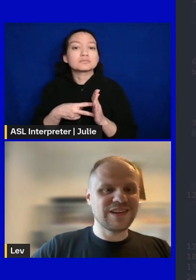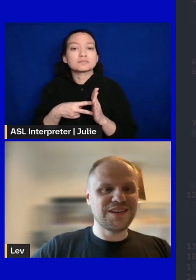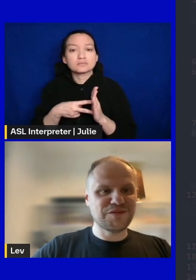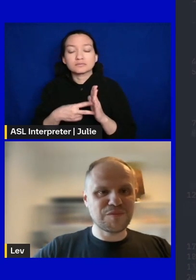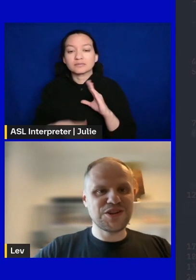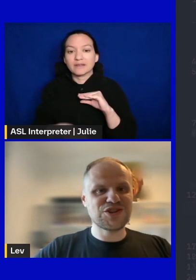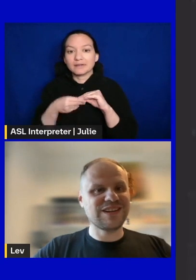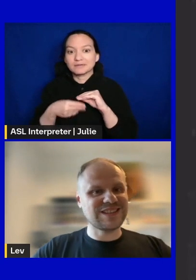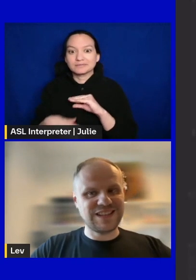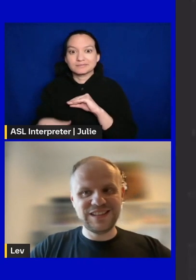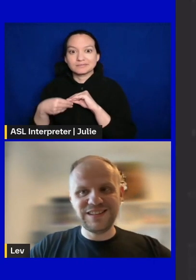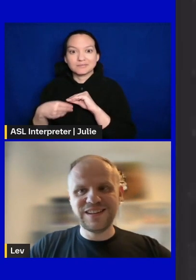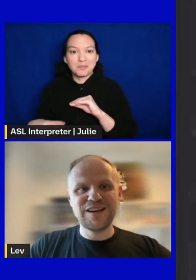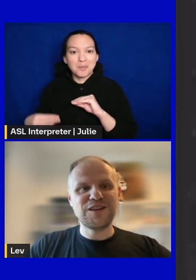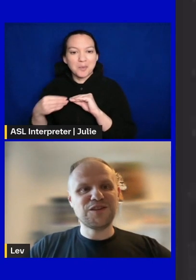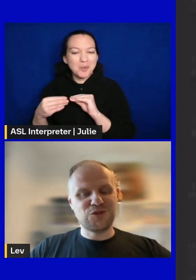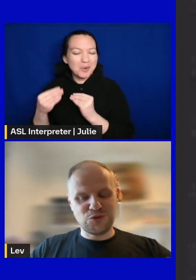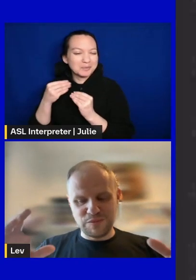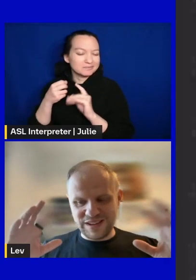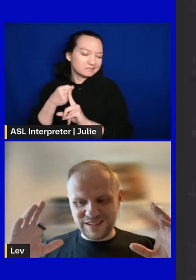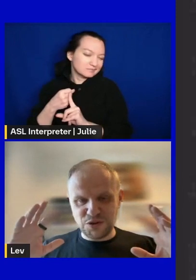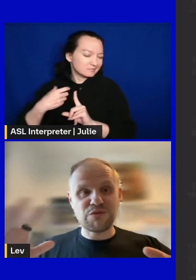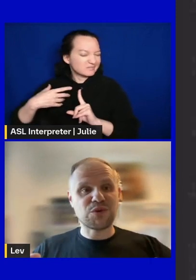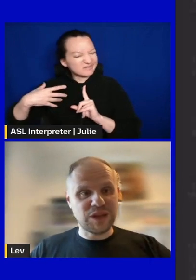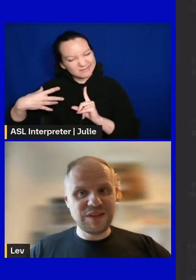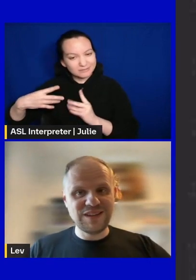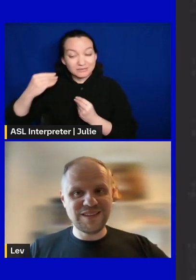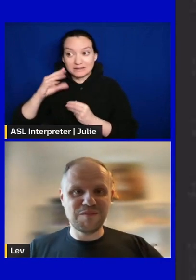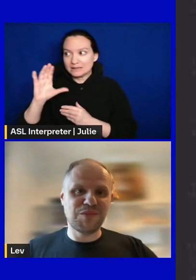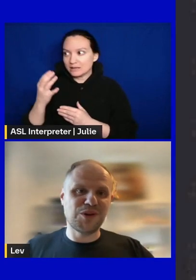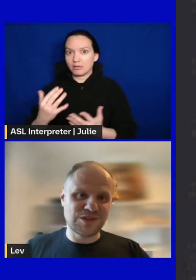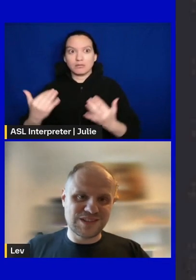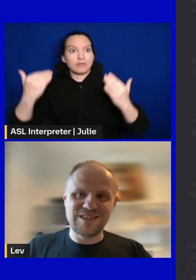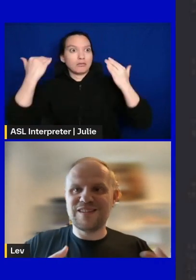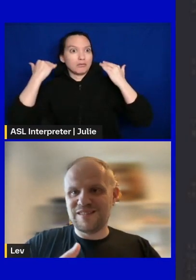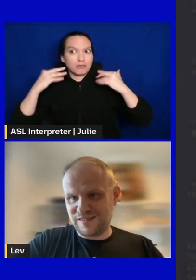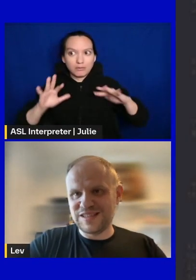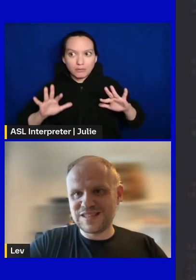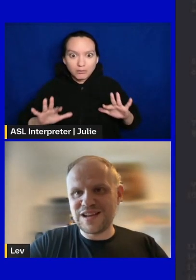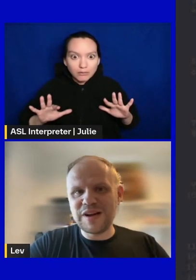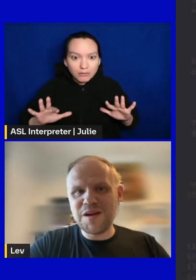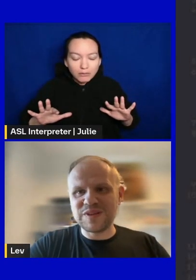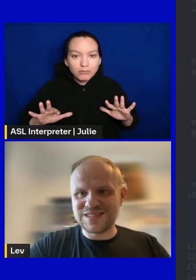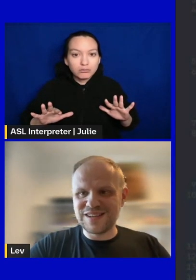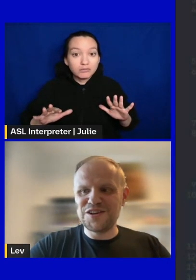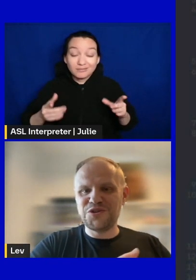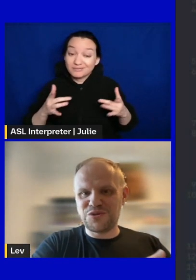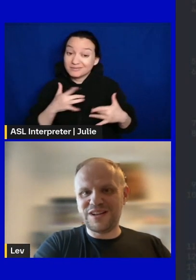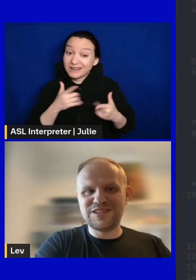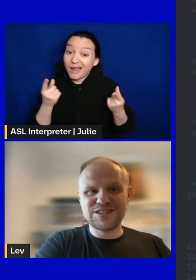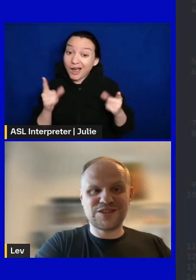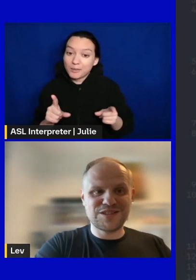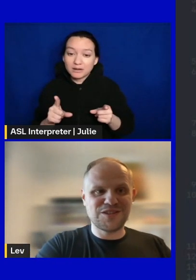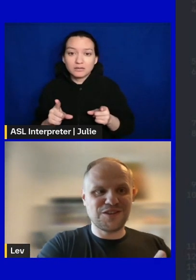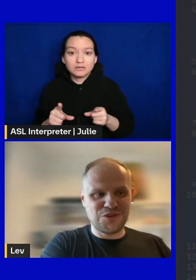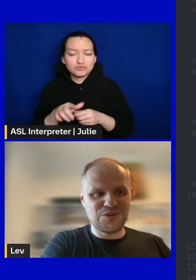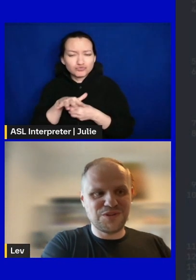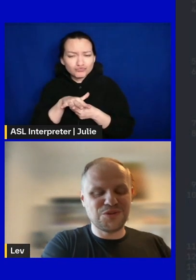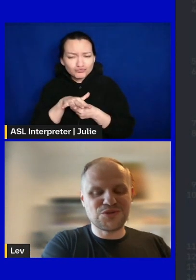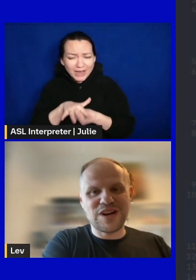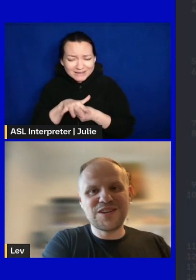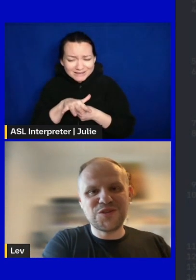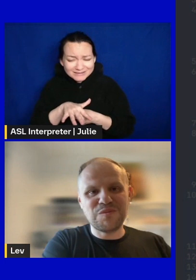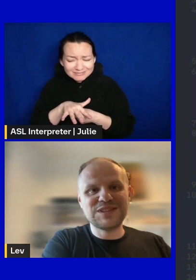more information that is needed to make it overwhelming, because this is how it happens. You're under stress,